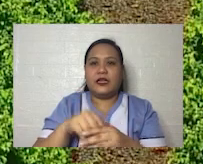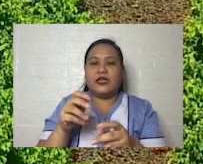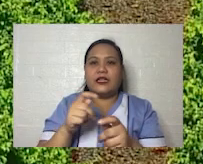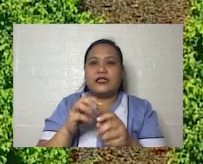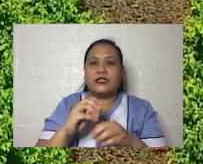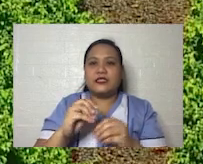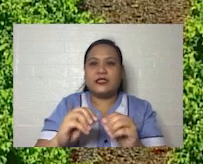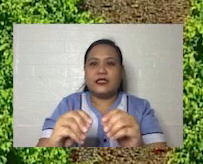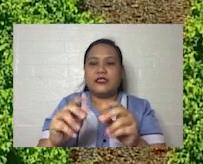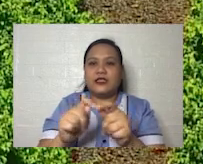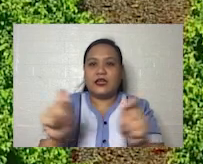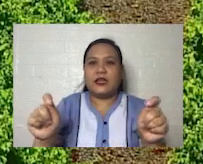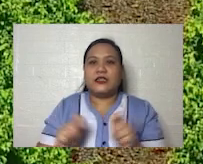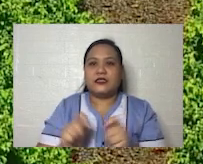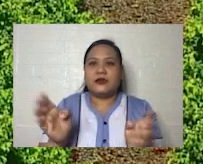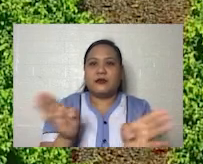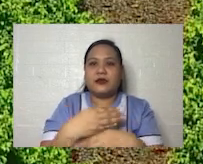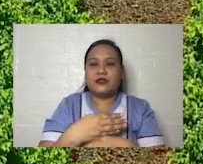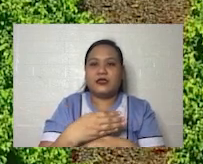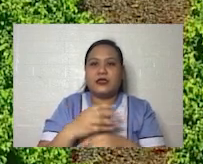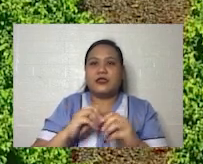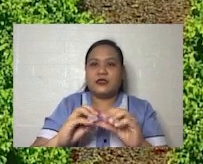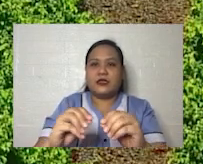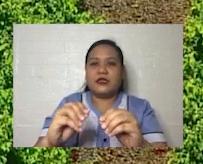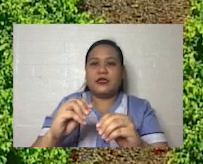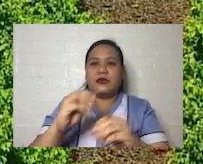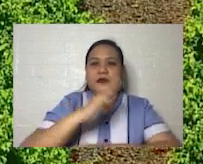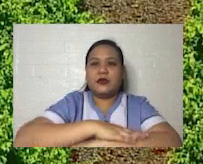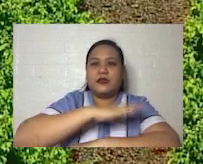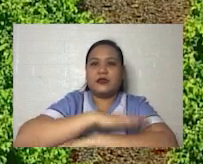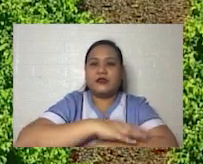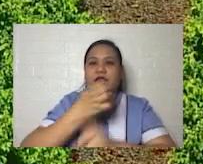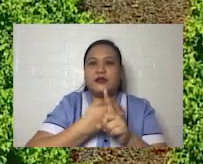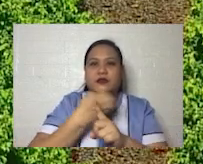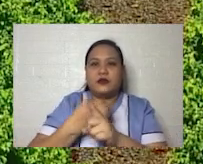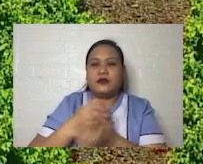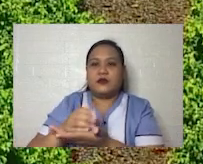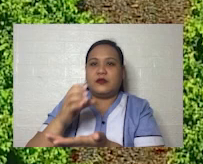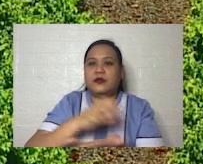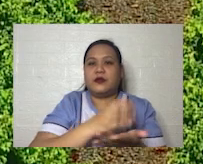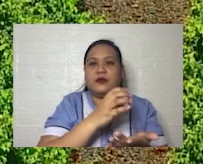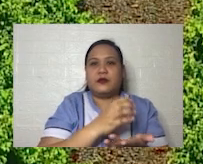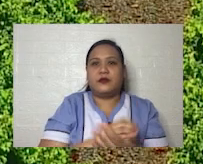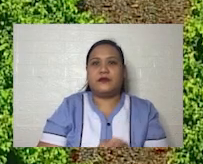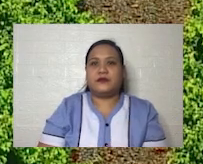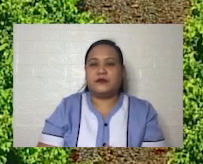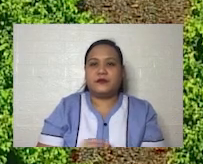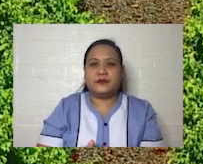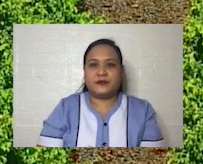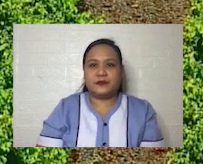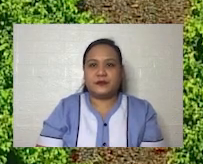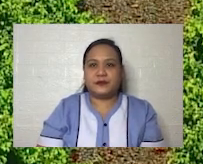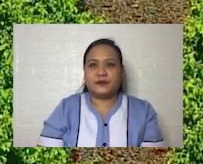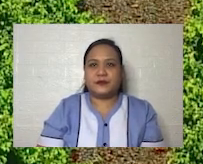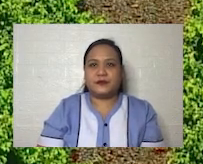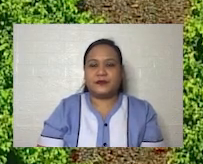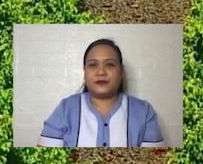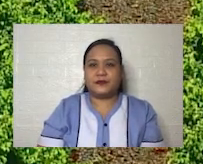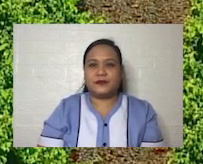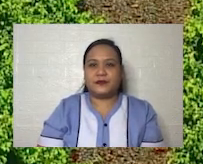seed trays, seed boxes, seed beds, individual polyethylene bags, and use plastic